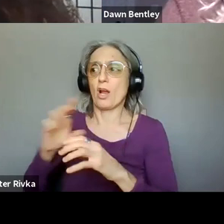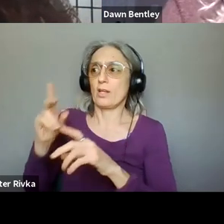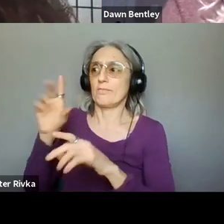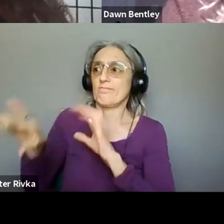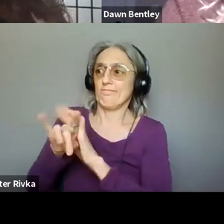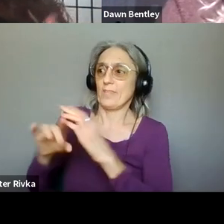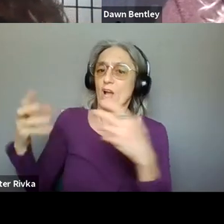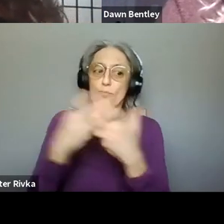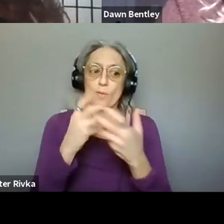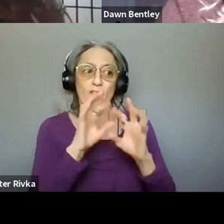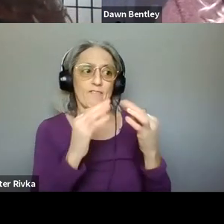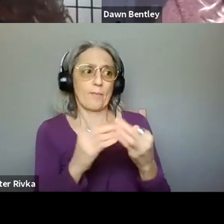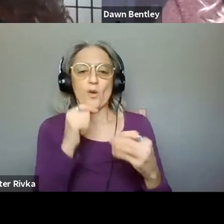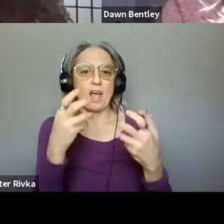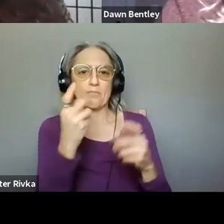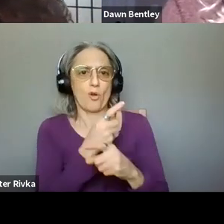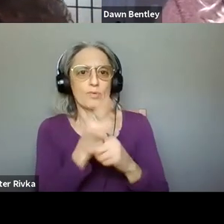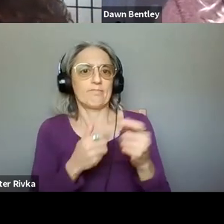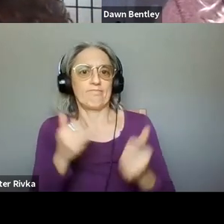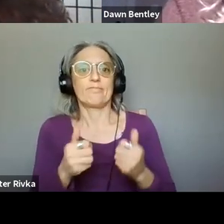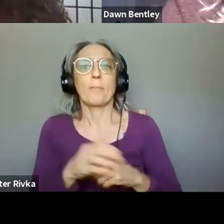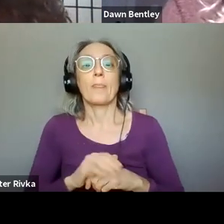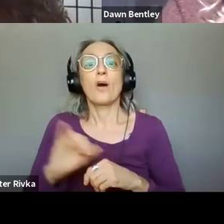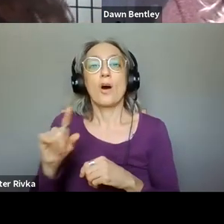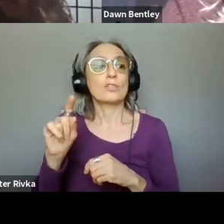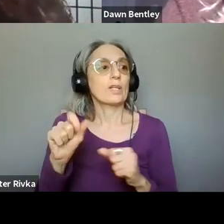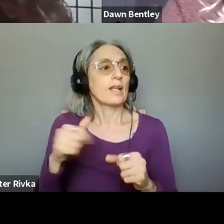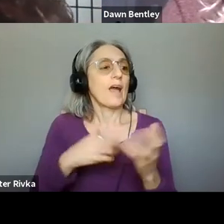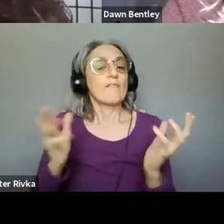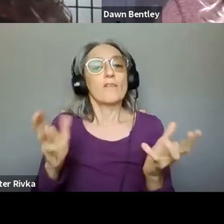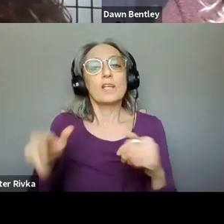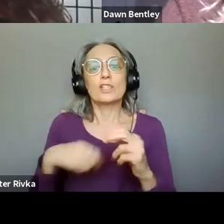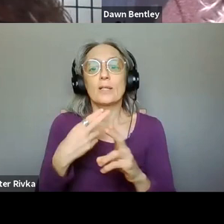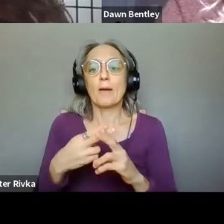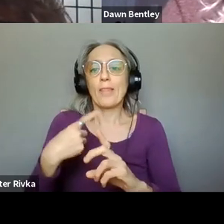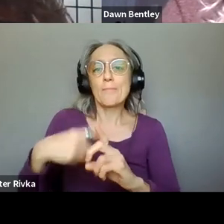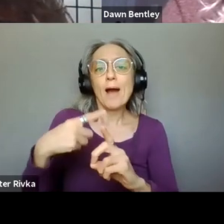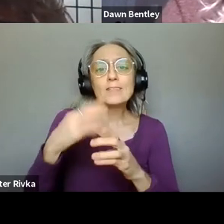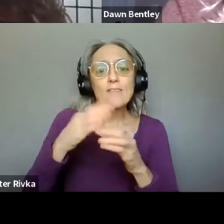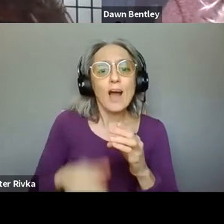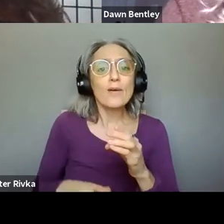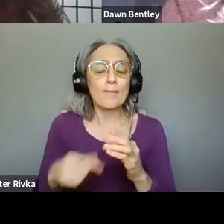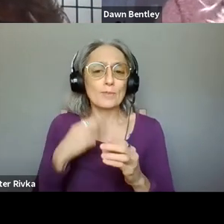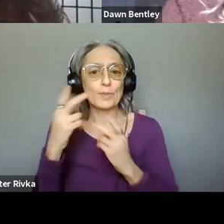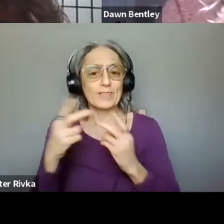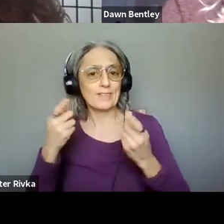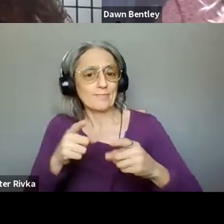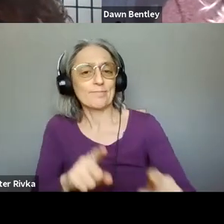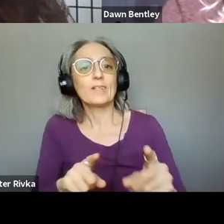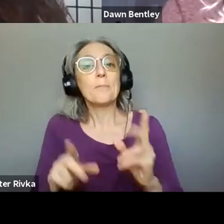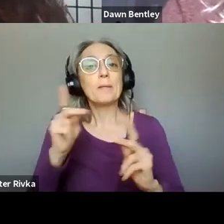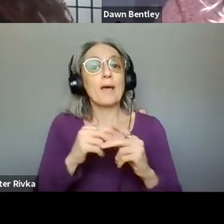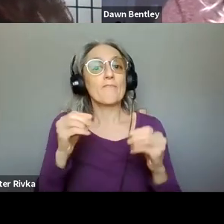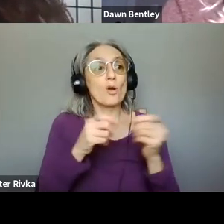family. It is also good to have a conversation about the really positive outcomes we see for people who have more control over decision